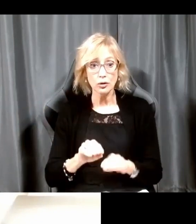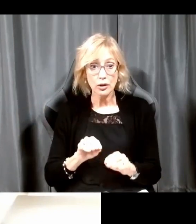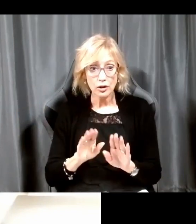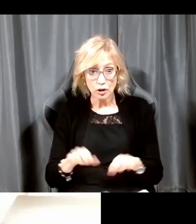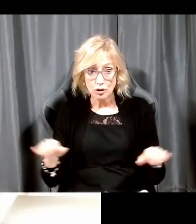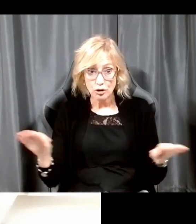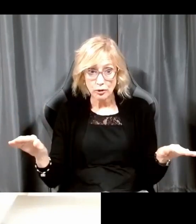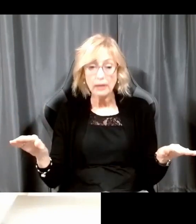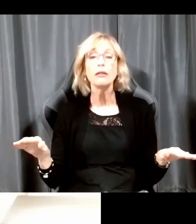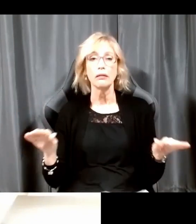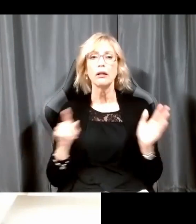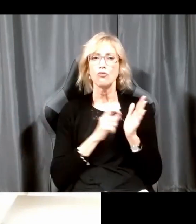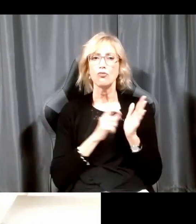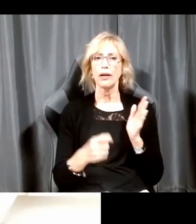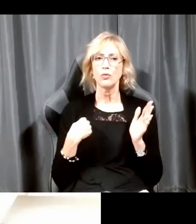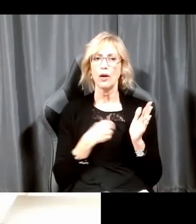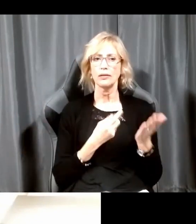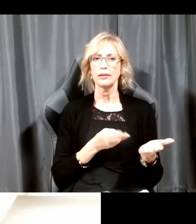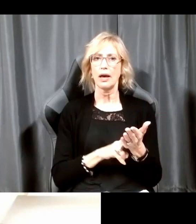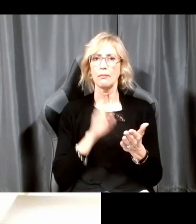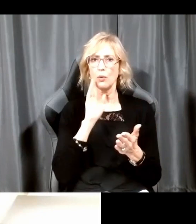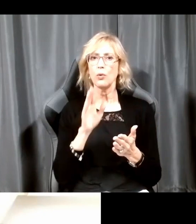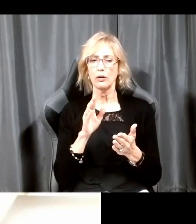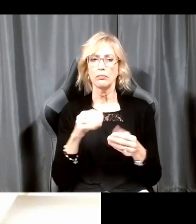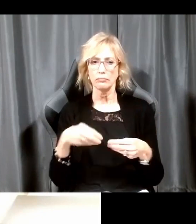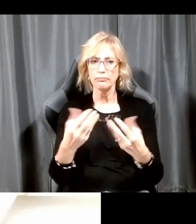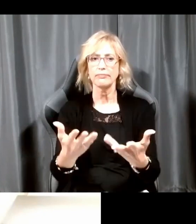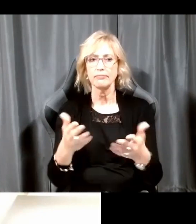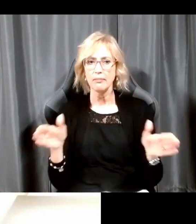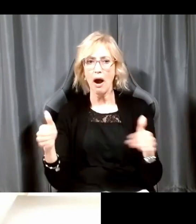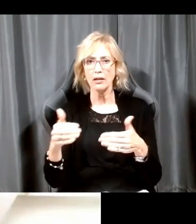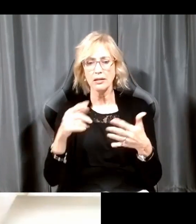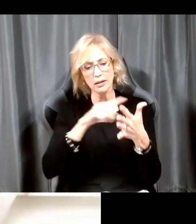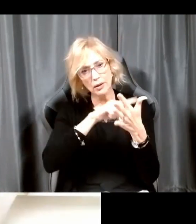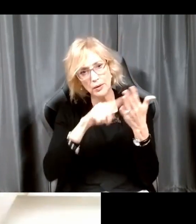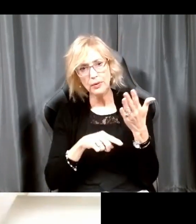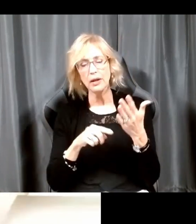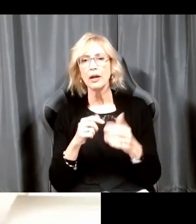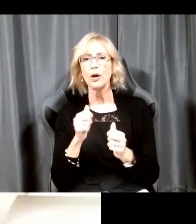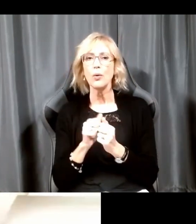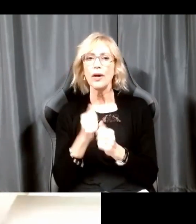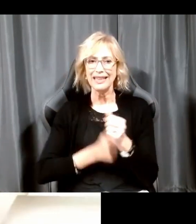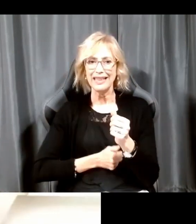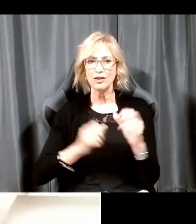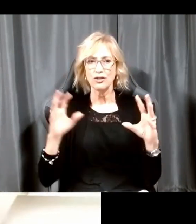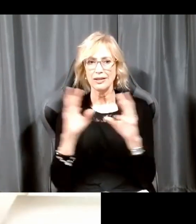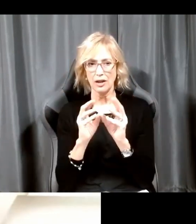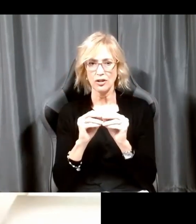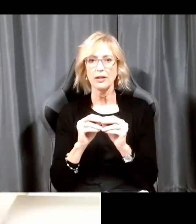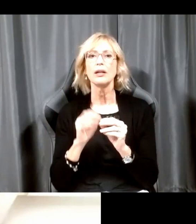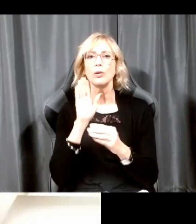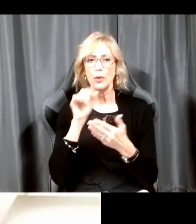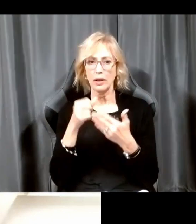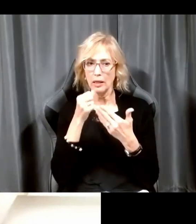So make sure that you write to us and sign up, and you'll get a box that goes along with all of the sessions that we're doing. They'll be mailed